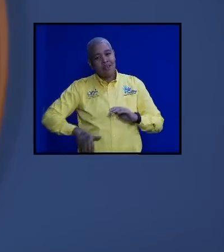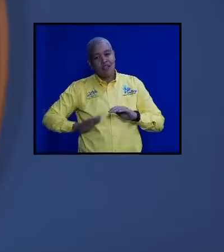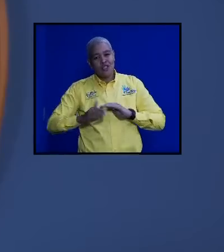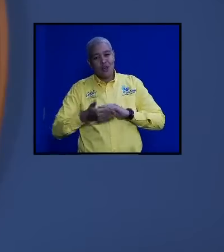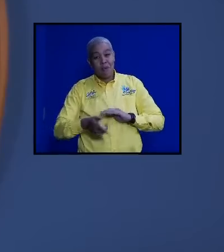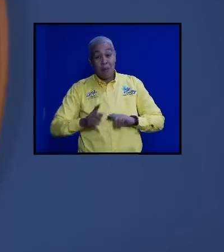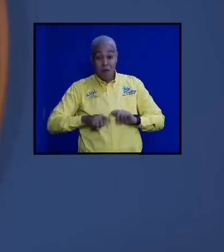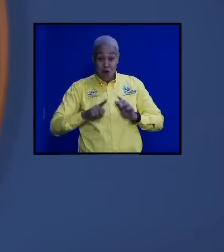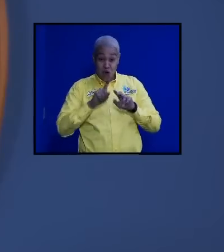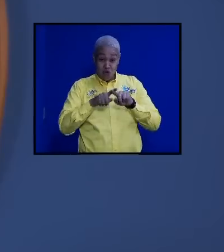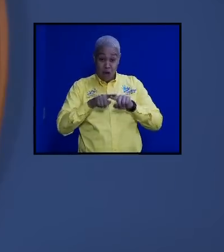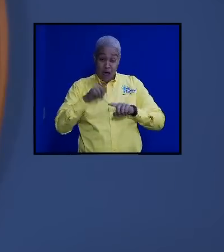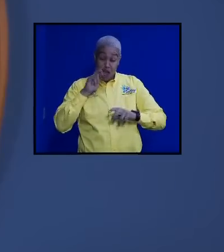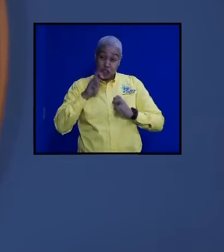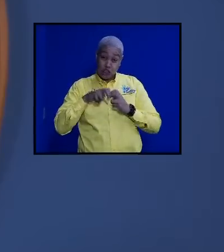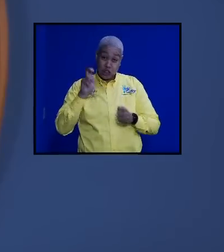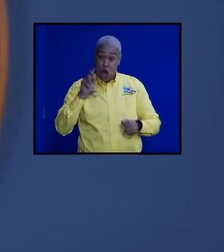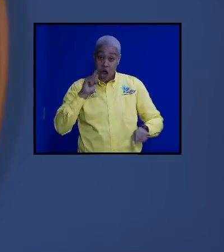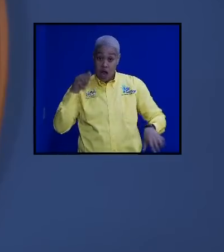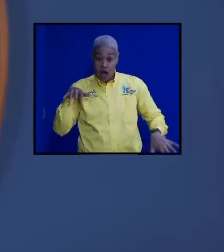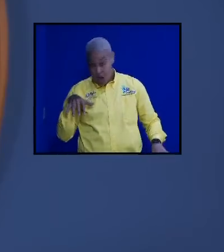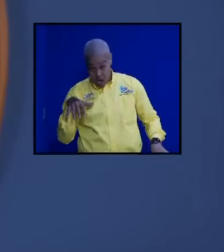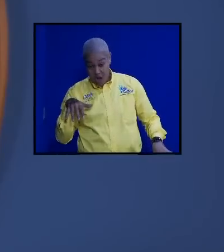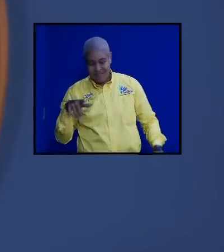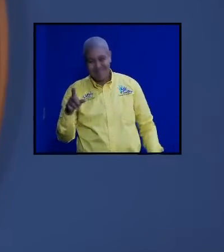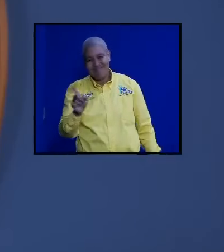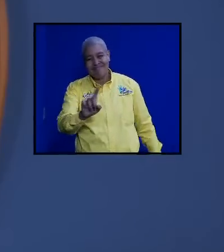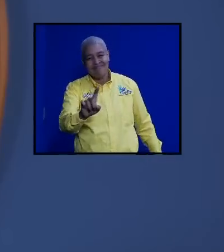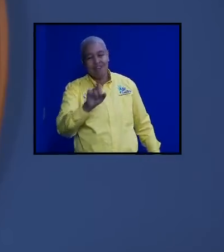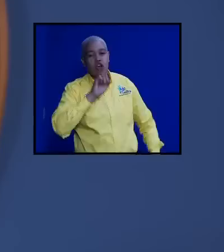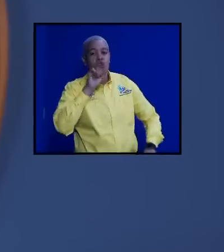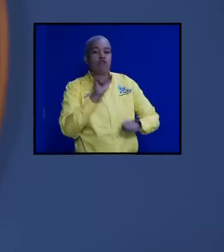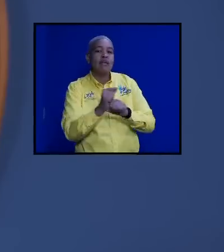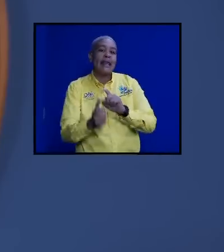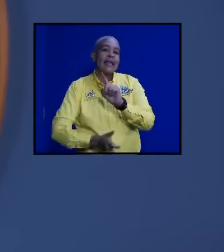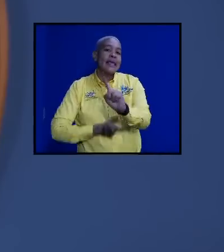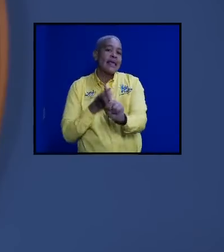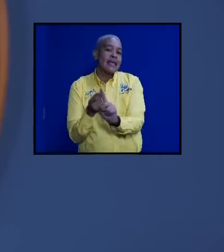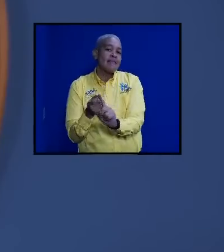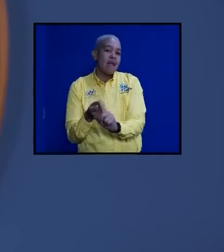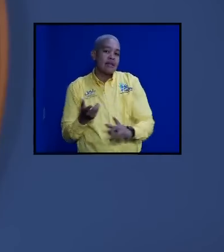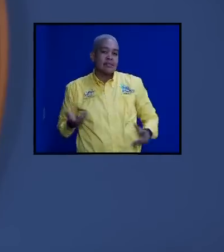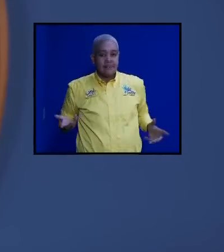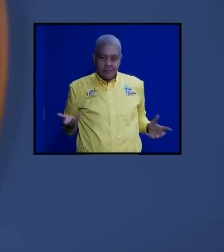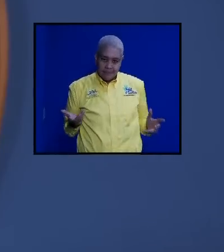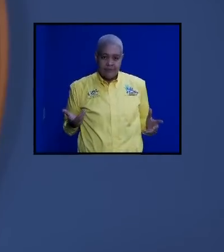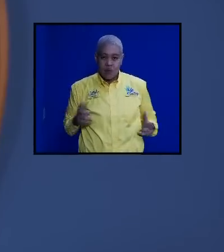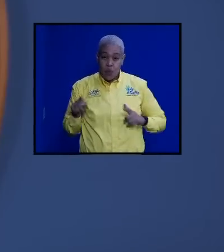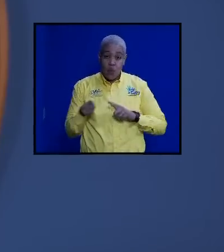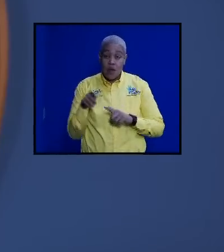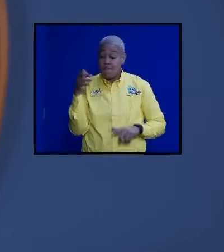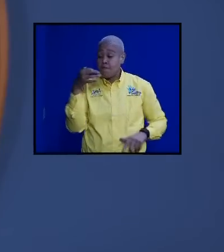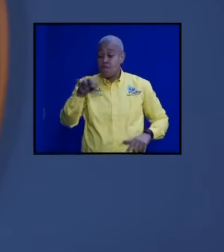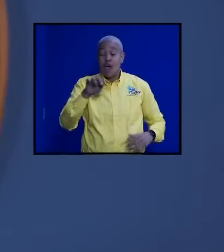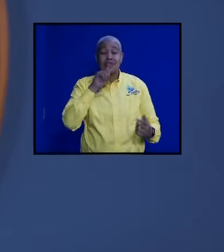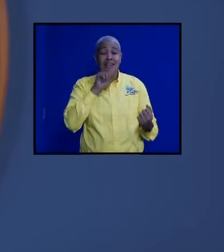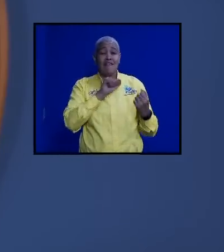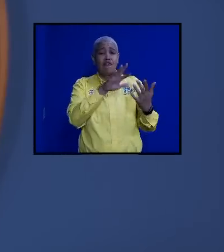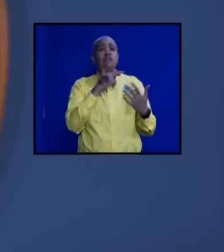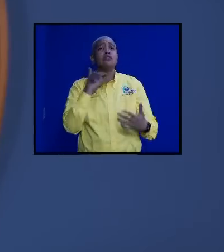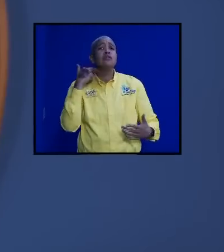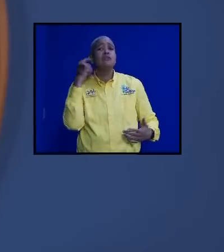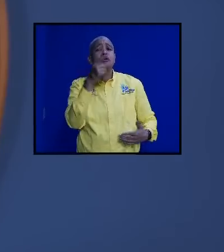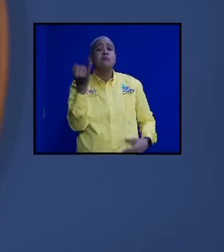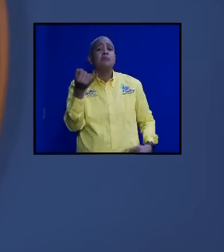shock and awe. It is a very effective tool. When France faced the threat of